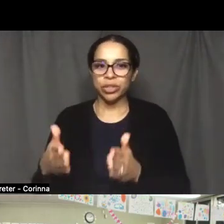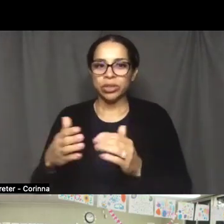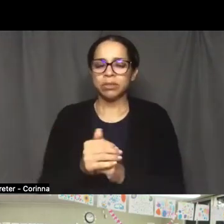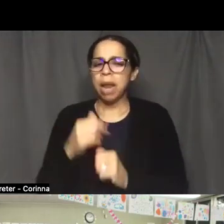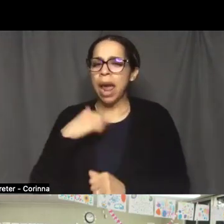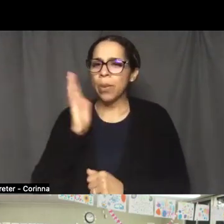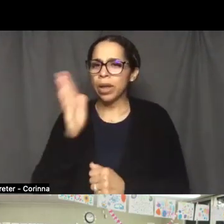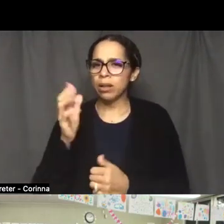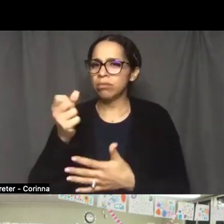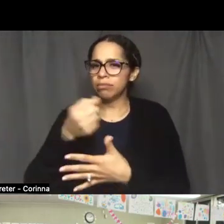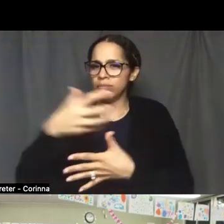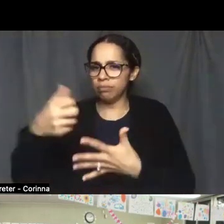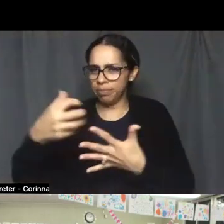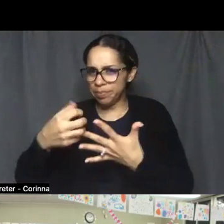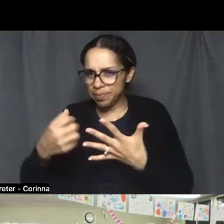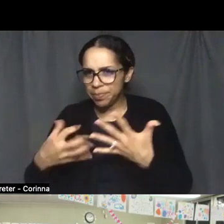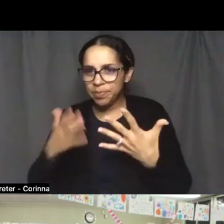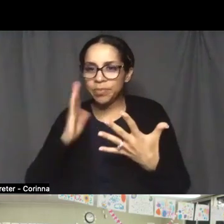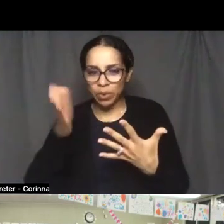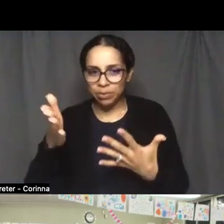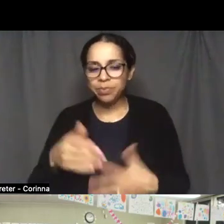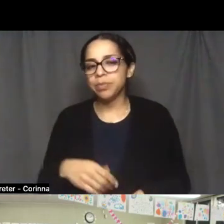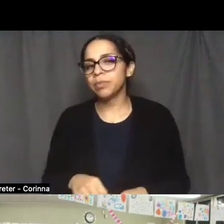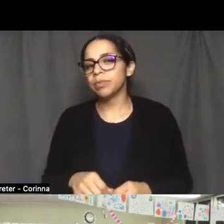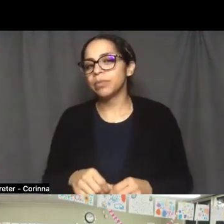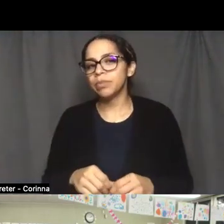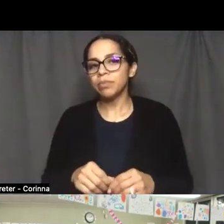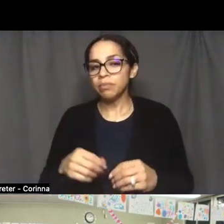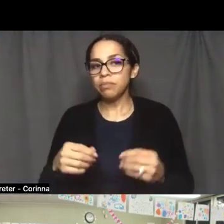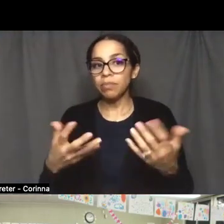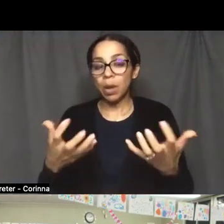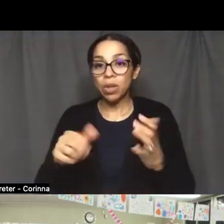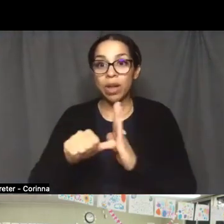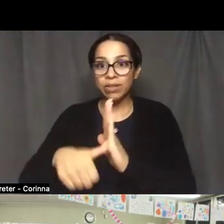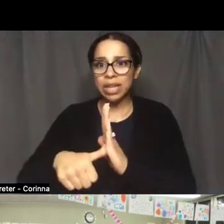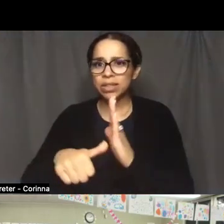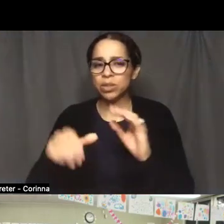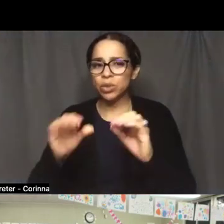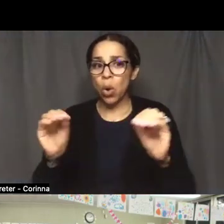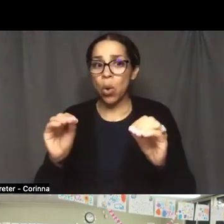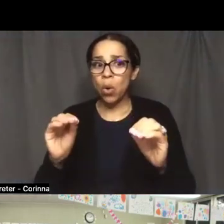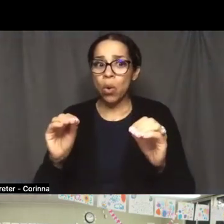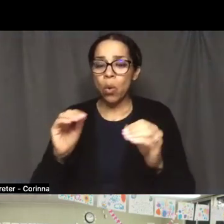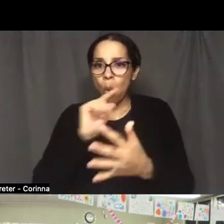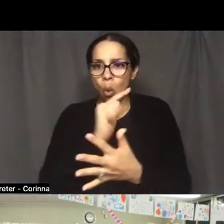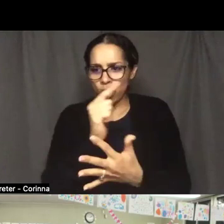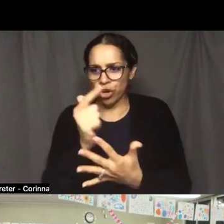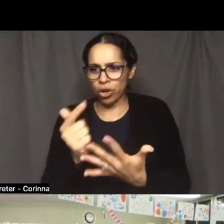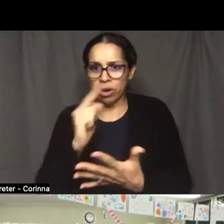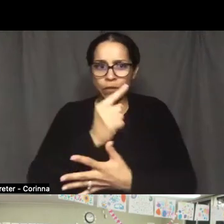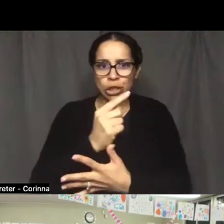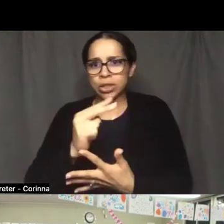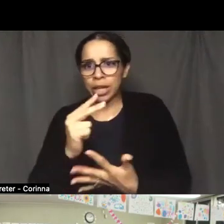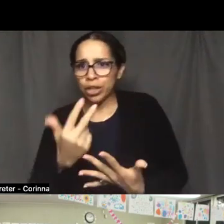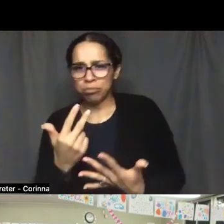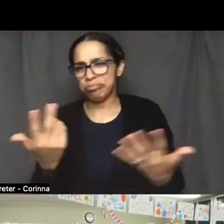those are. But I also want to emphasize that there really isn't necessarily an order. A lot of these things happen at the same time. There's